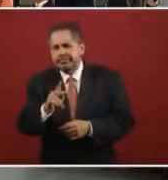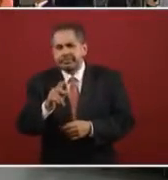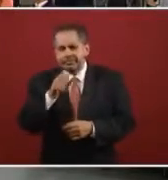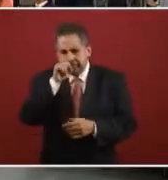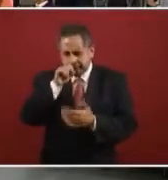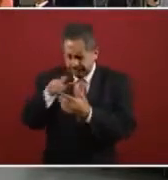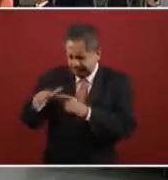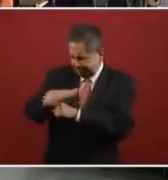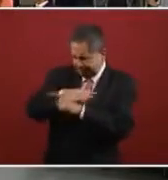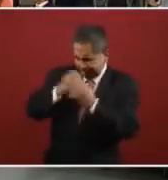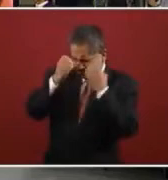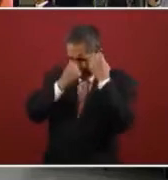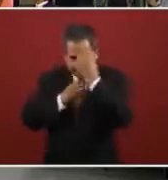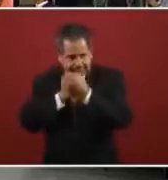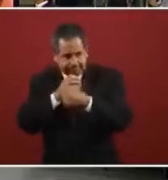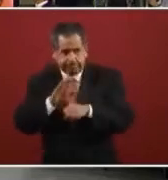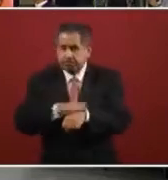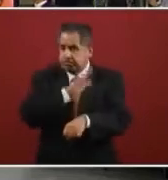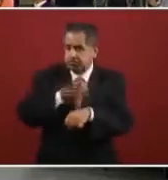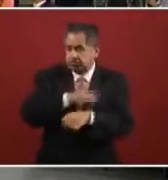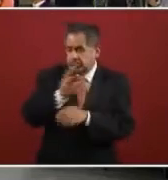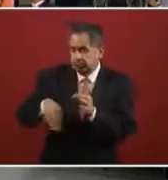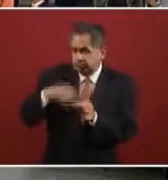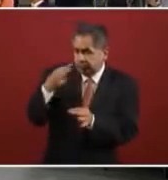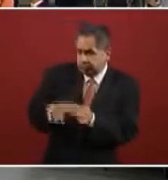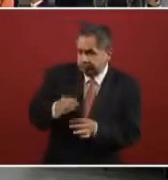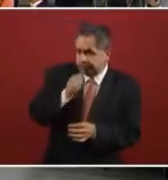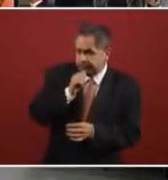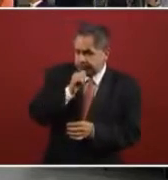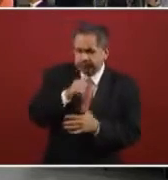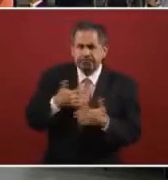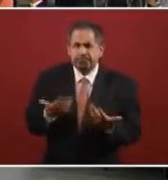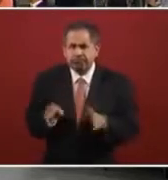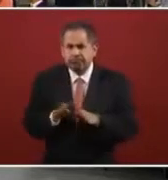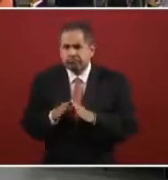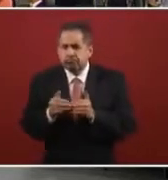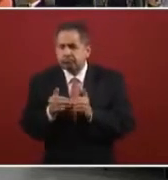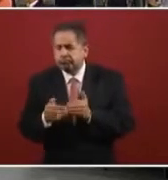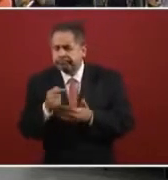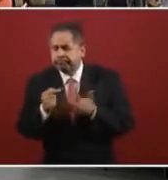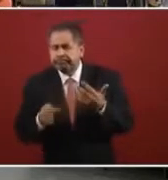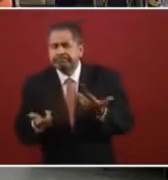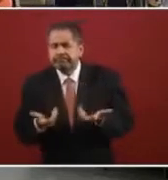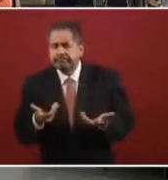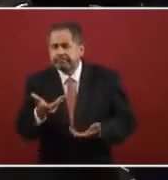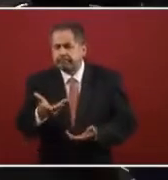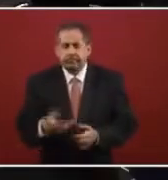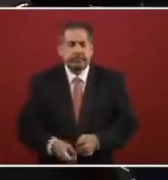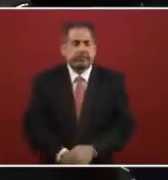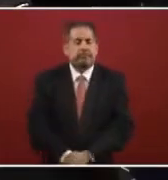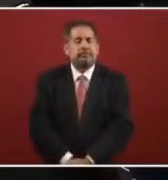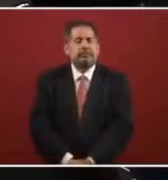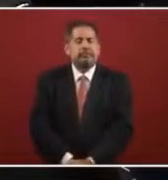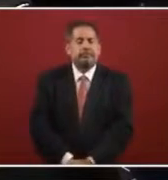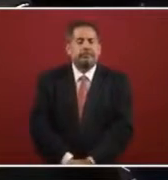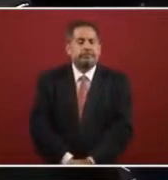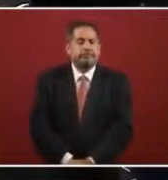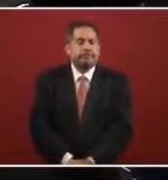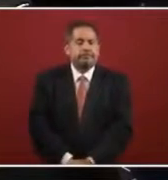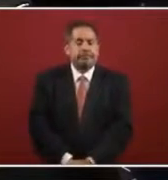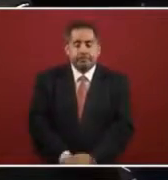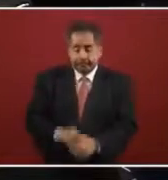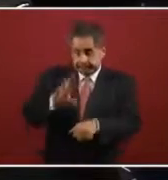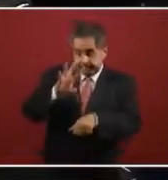manifestación de impacto ambiental todavía no está lista. ¿Qué avance se tiene al What respecto? about the impact study? Sí, los